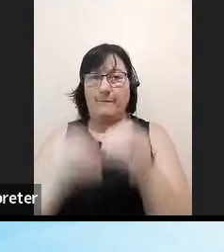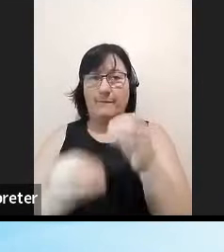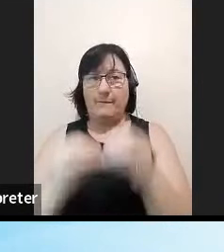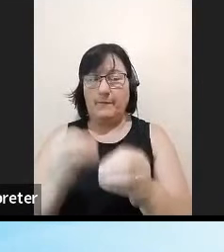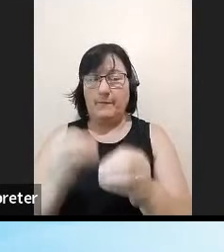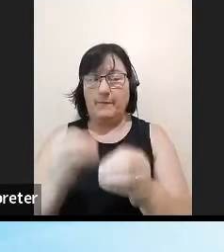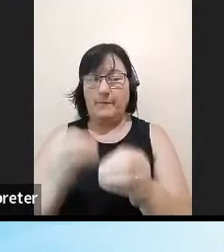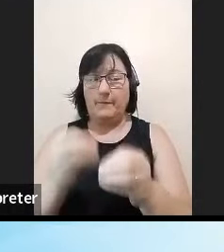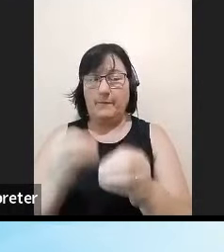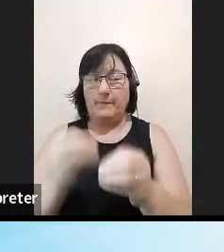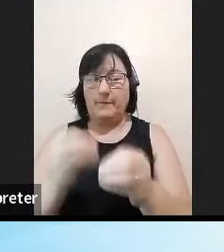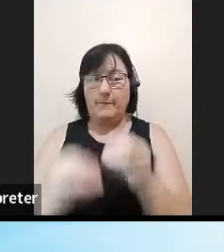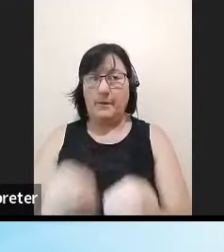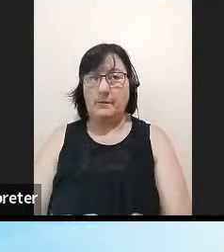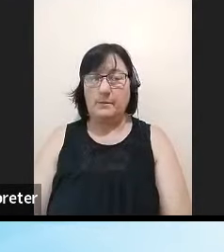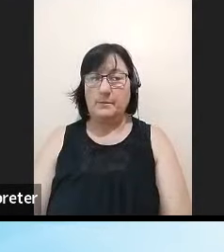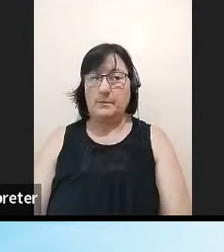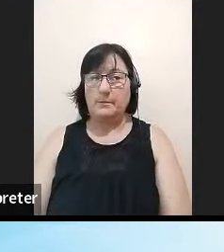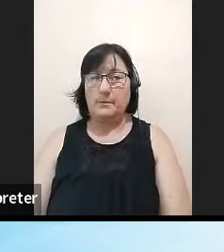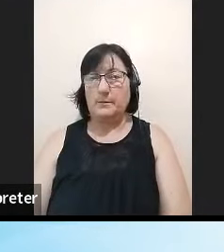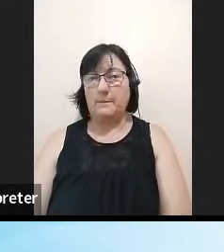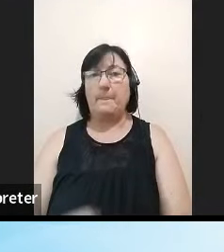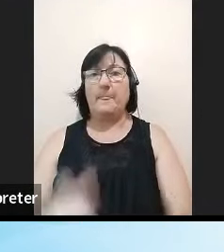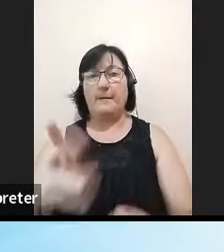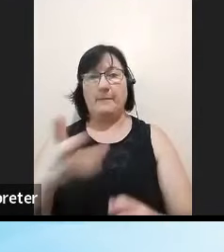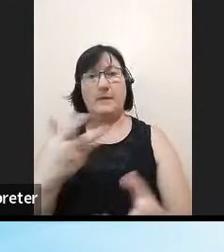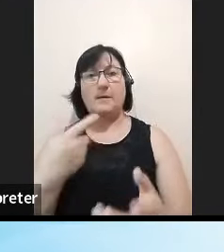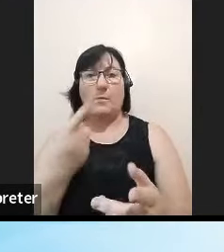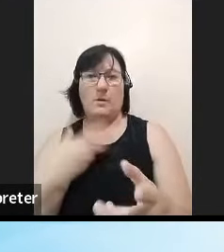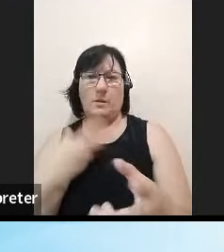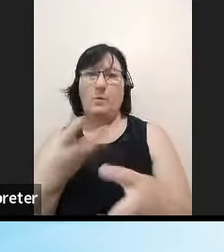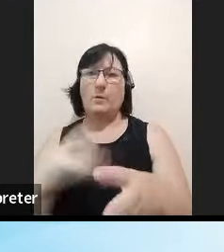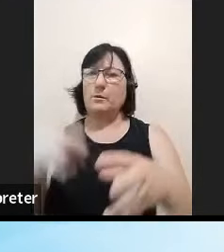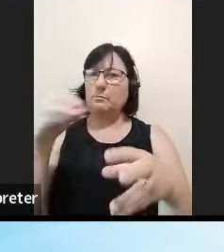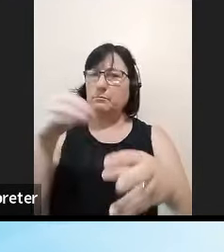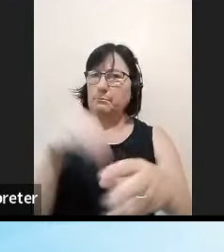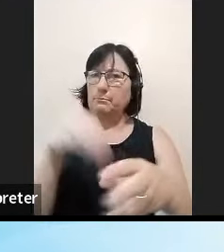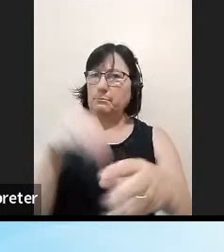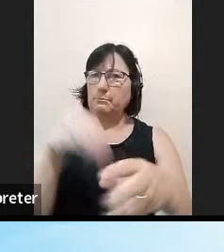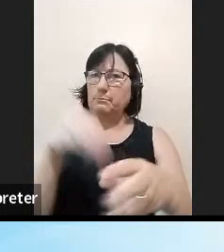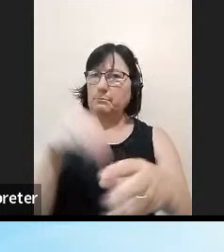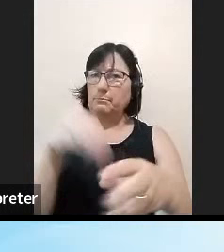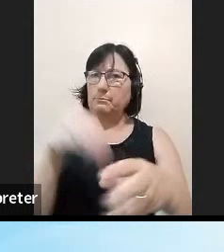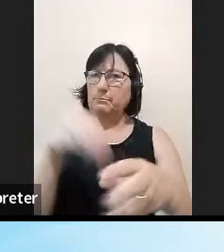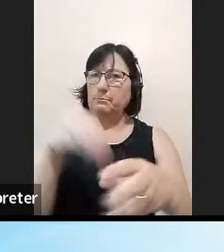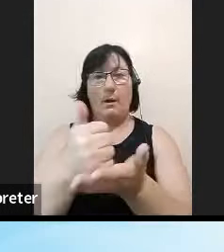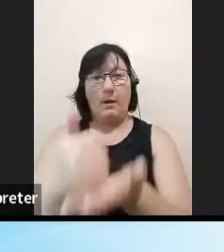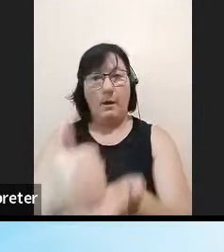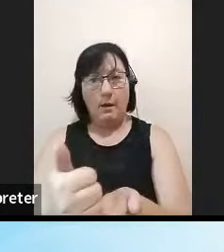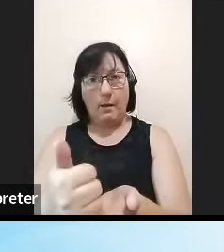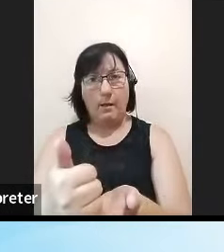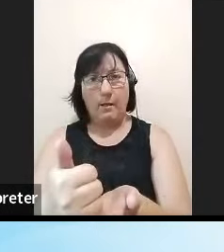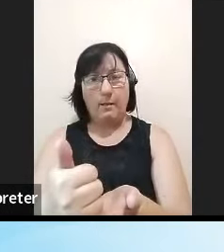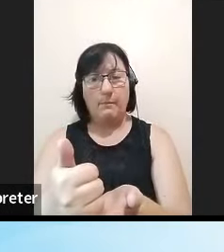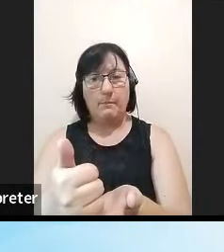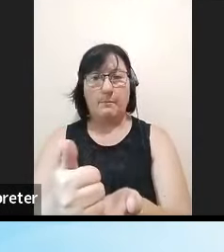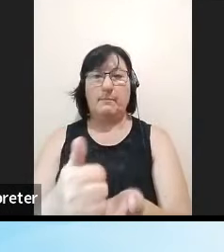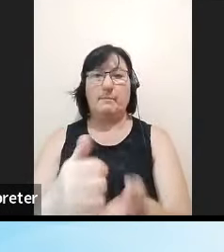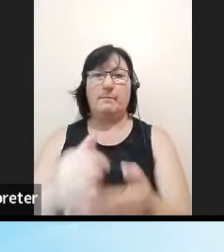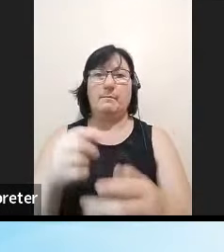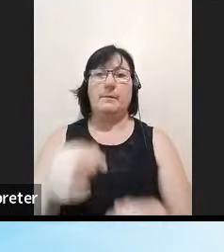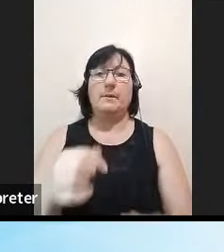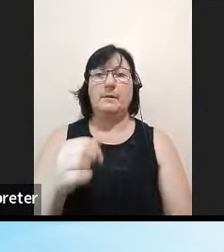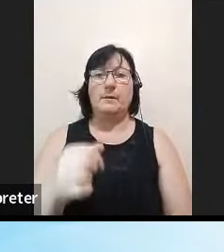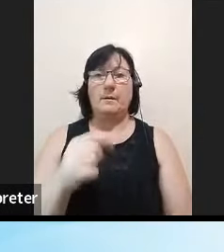want to participate, we do the hand-holding. In the process, obviously, of the hand-holding, we'll be assisting them with the steps in terms